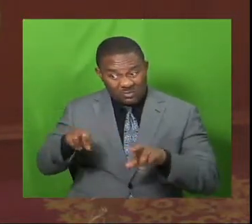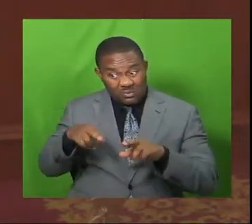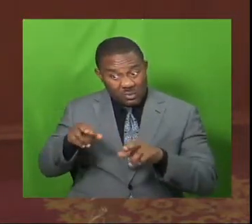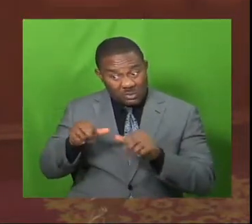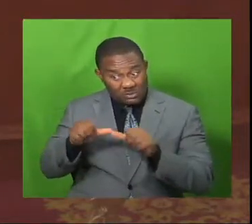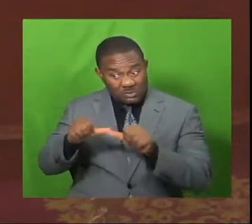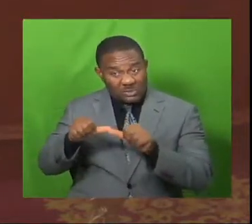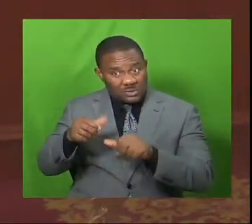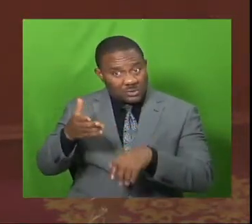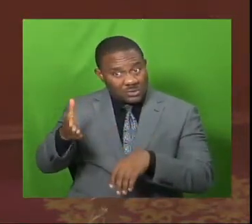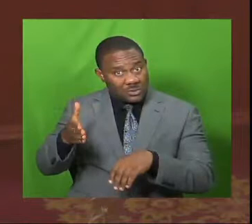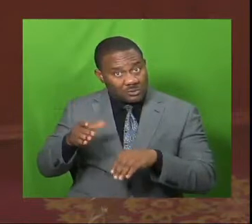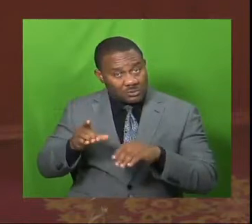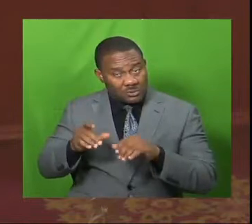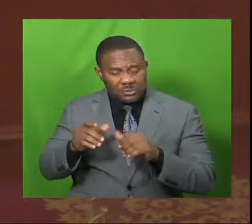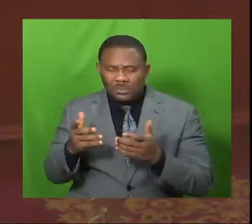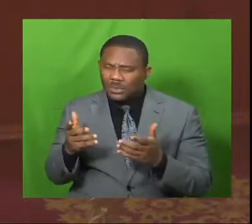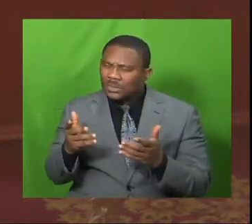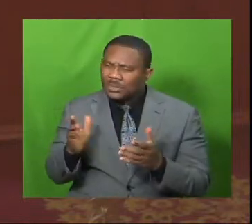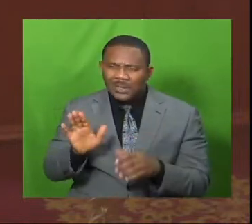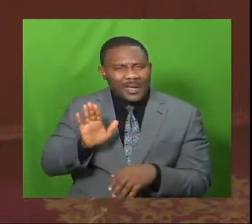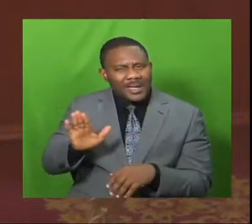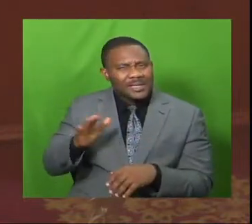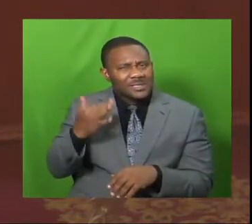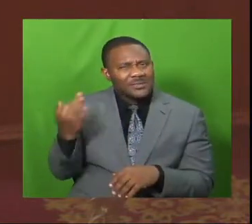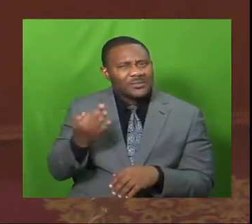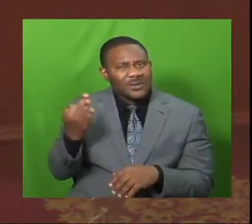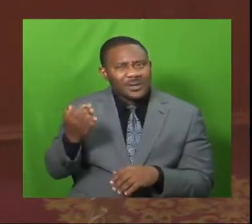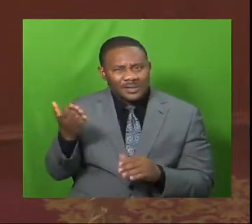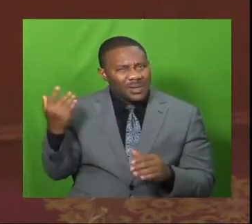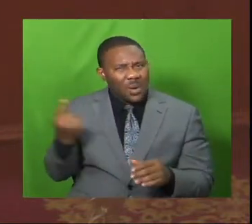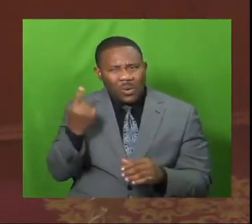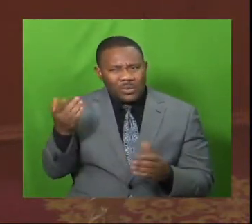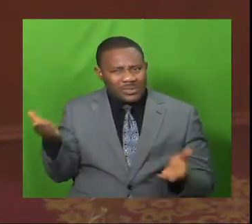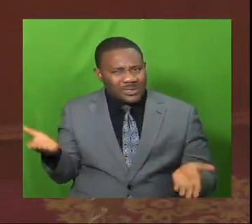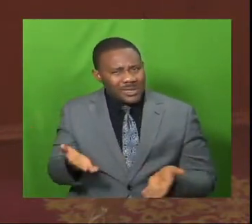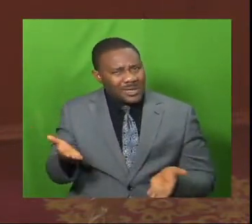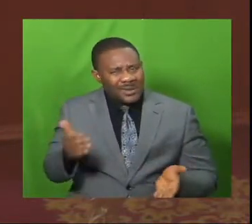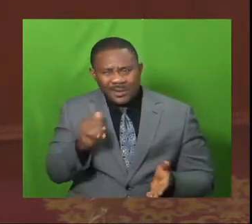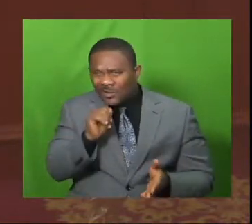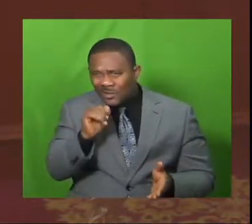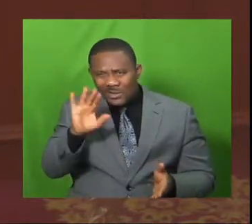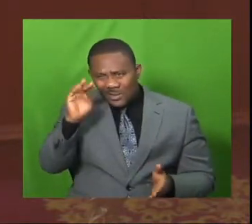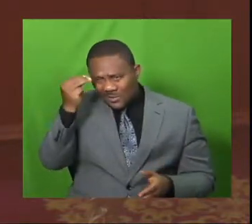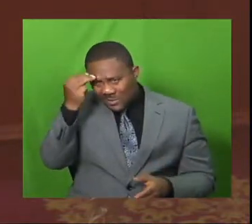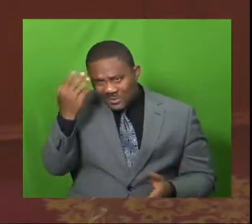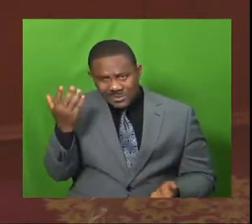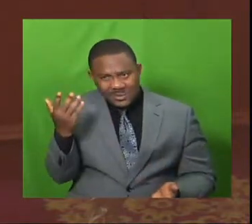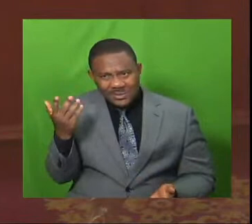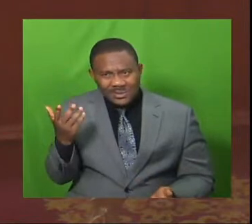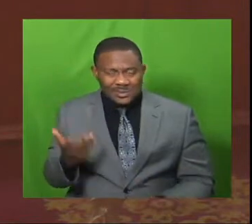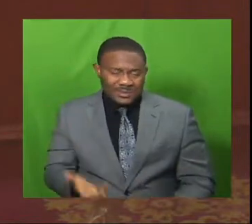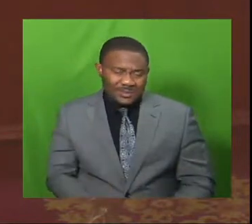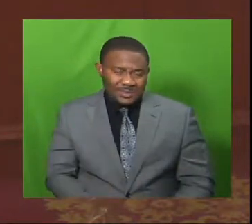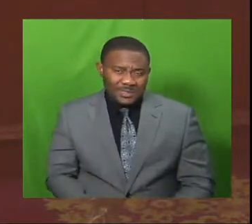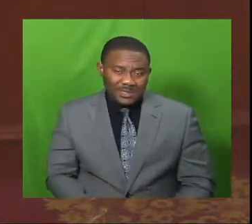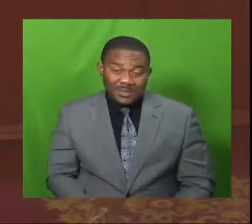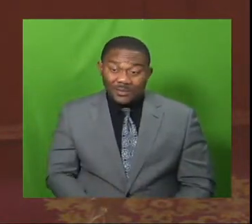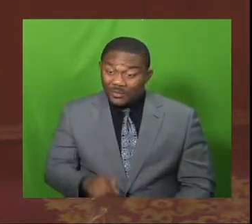not done, he spends all his Fridays in the chamber and not at the ministry, because he must answer why he's not developing our